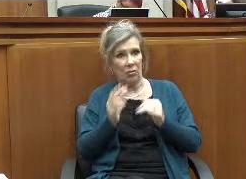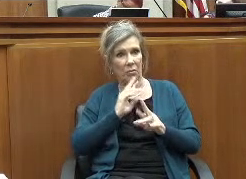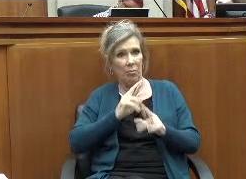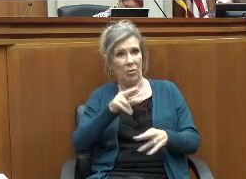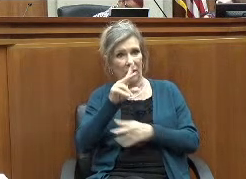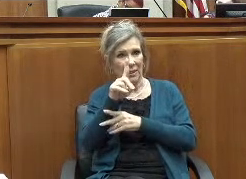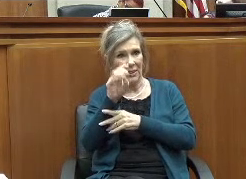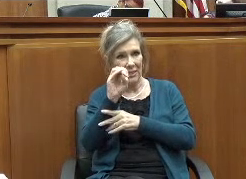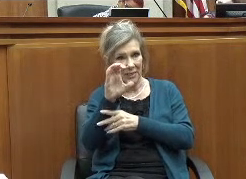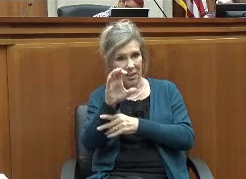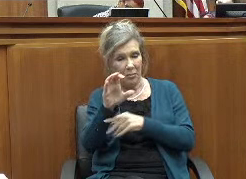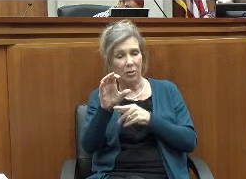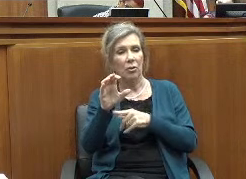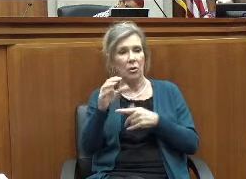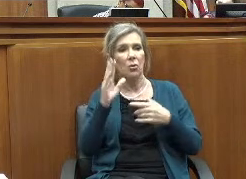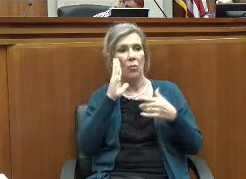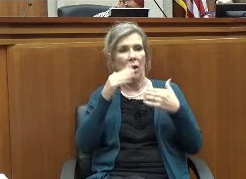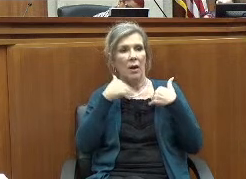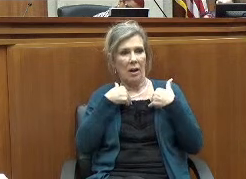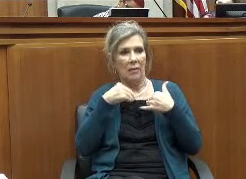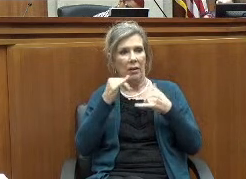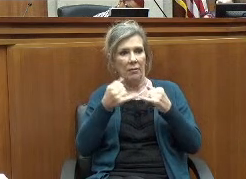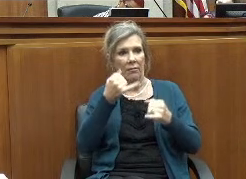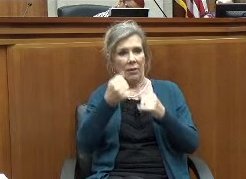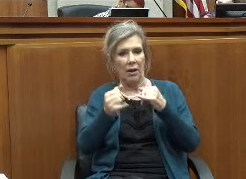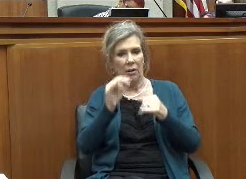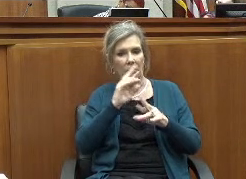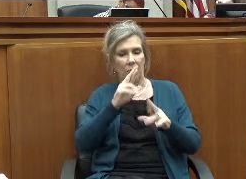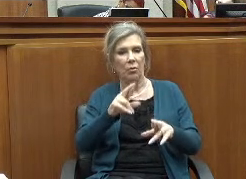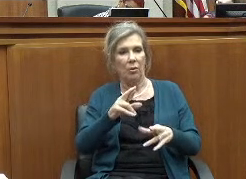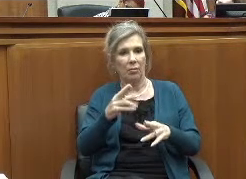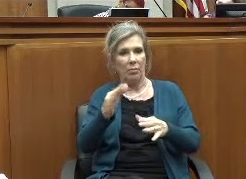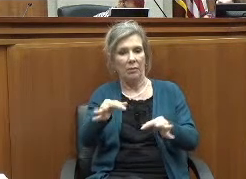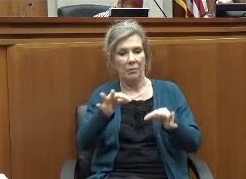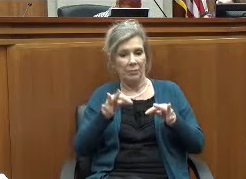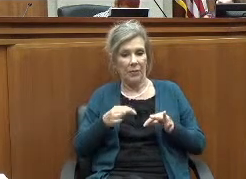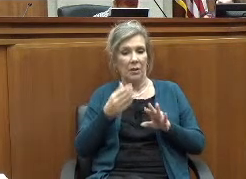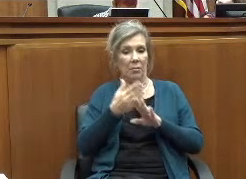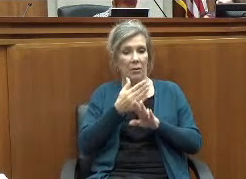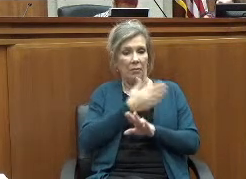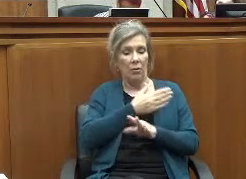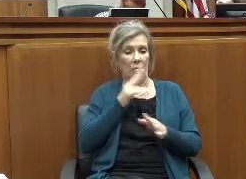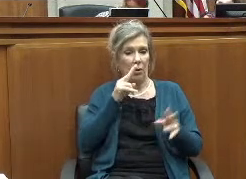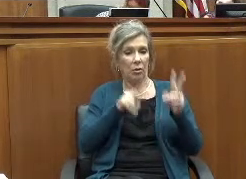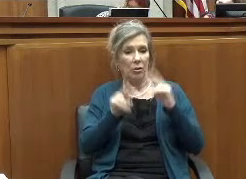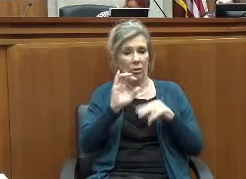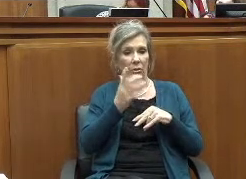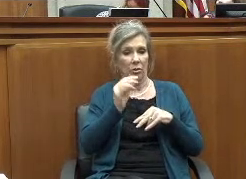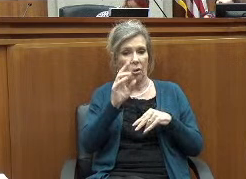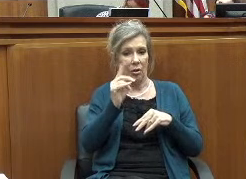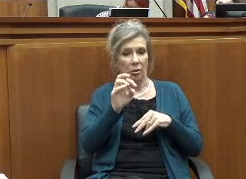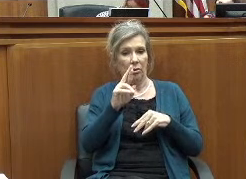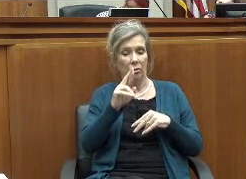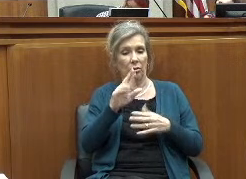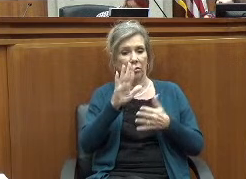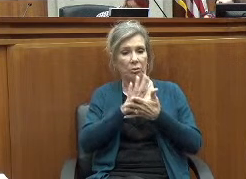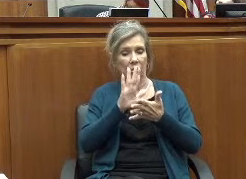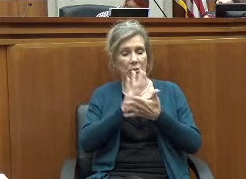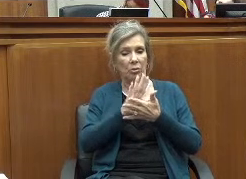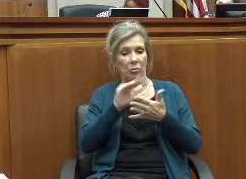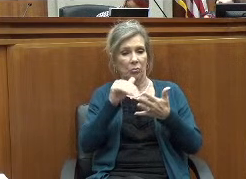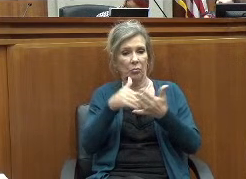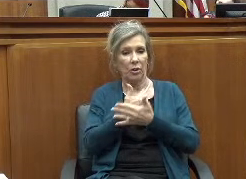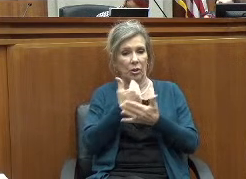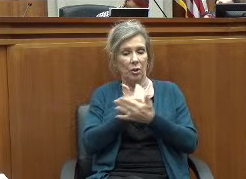that report, and that is discussed before we look at charter school renewal applications, so